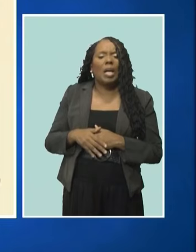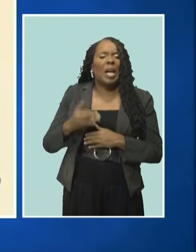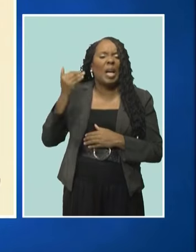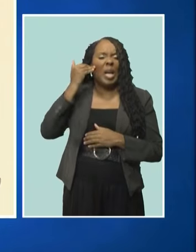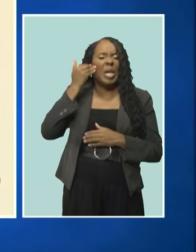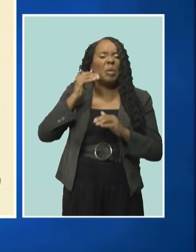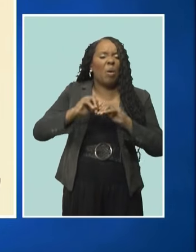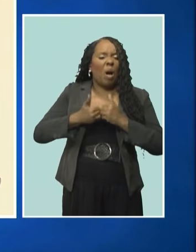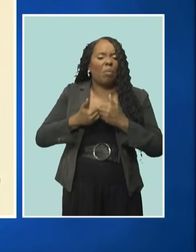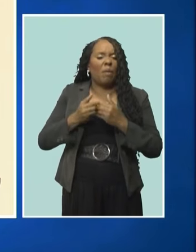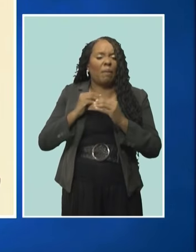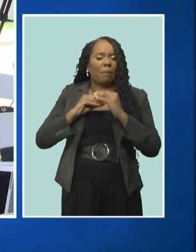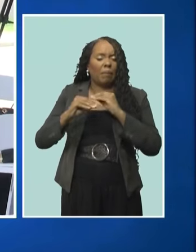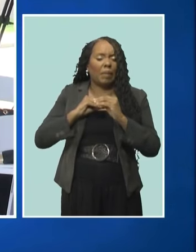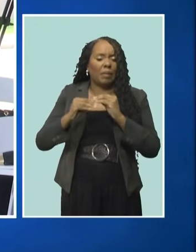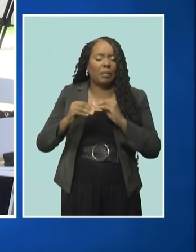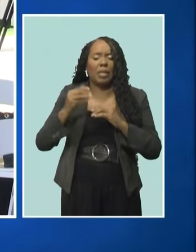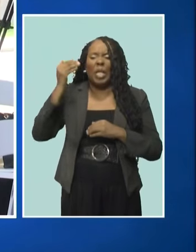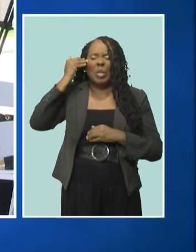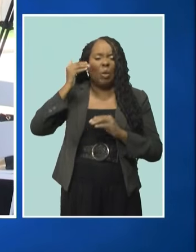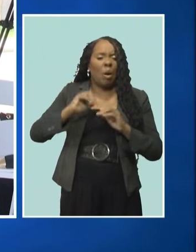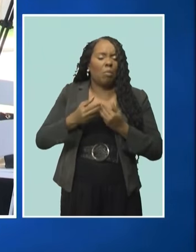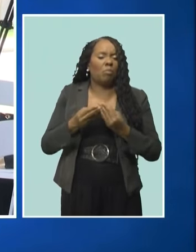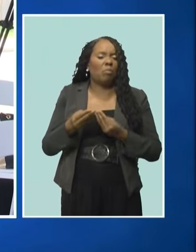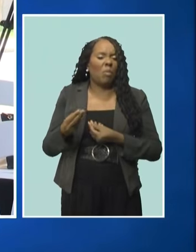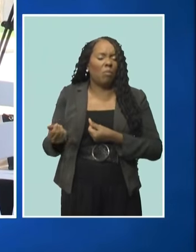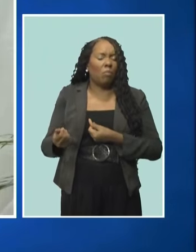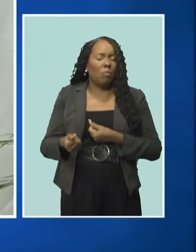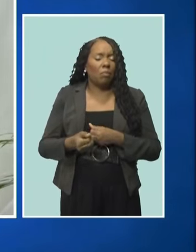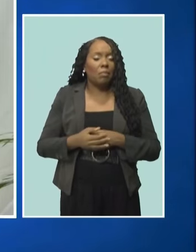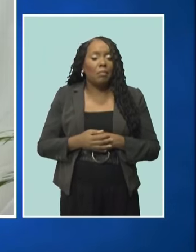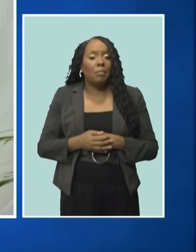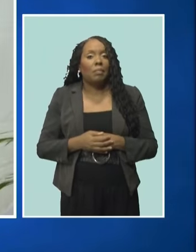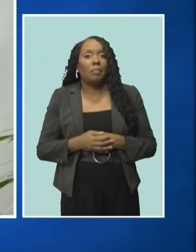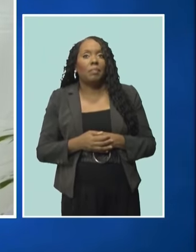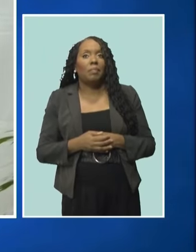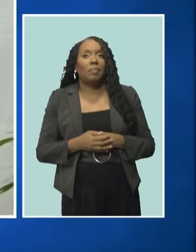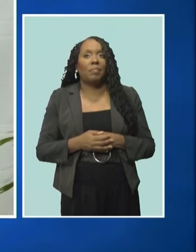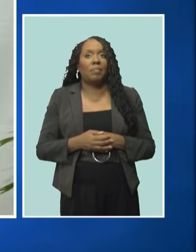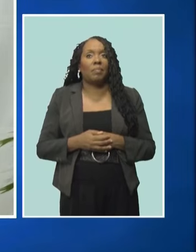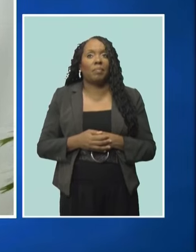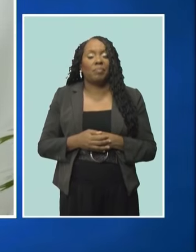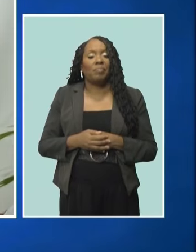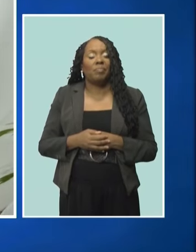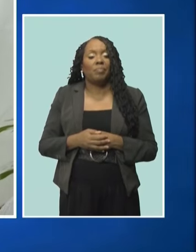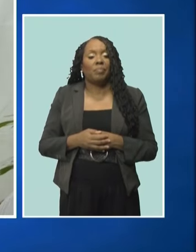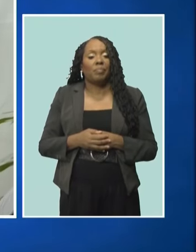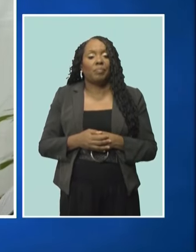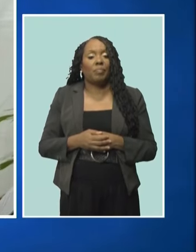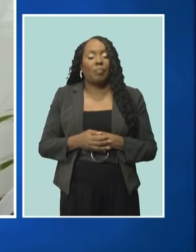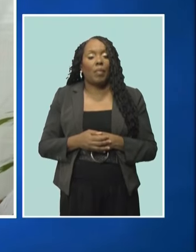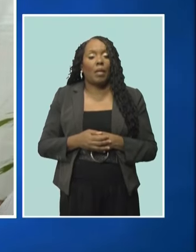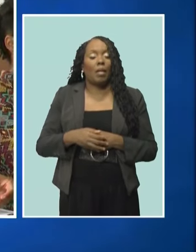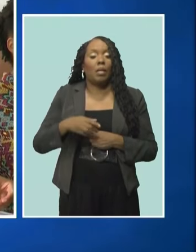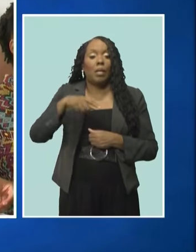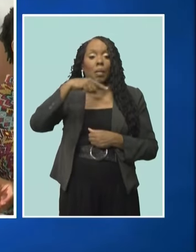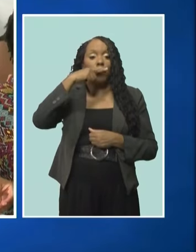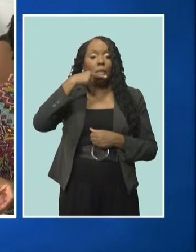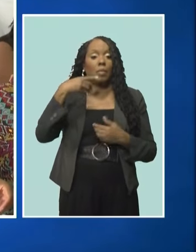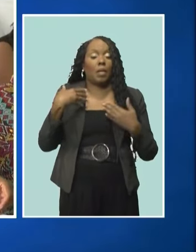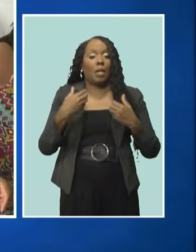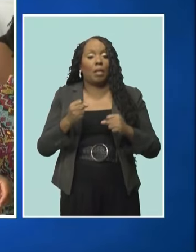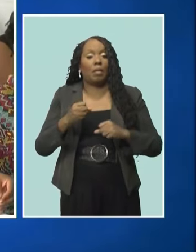path. Prime Minister Motley also pointed out that Barbados has been synonymous with excellence in the journey of public health improvement